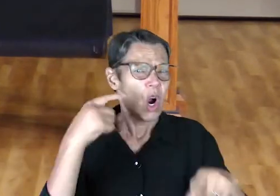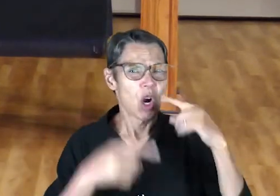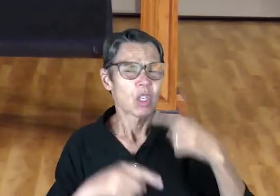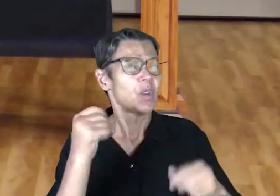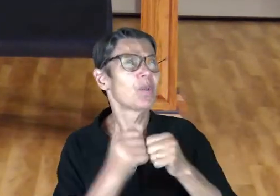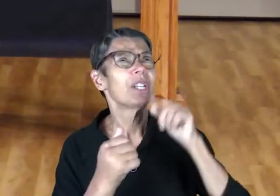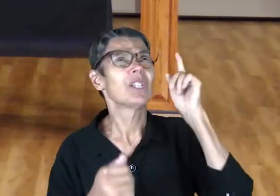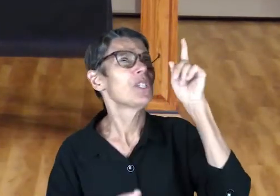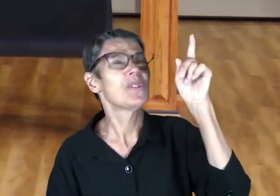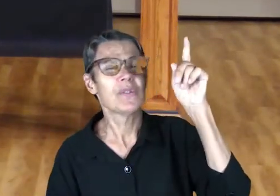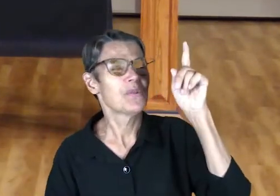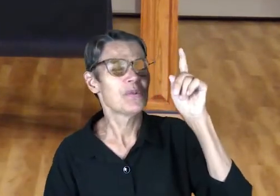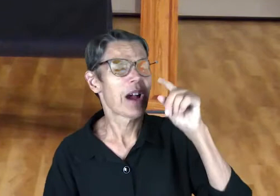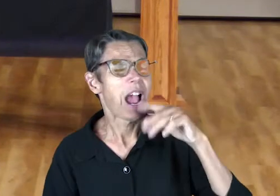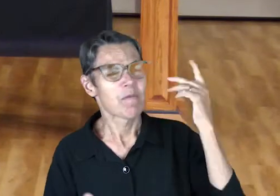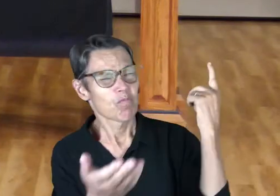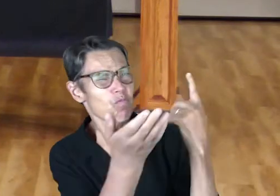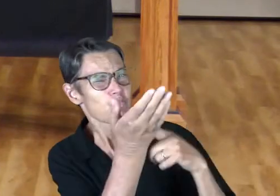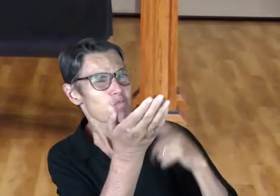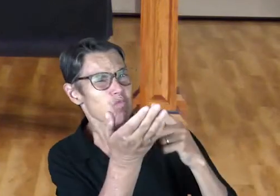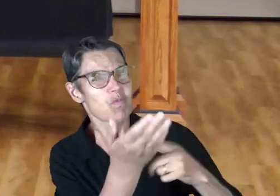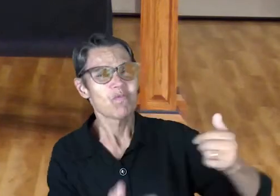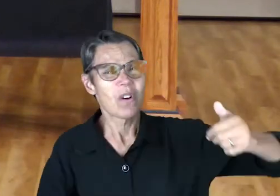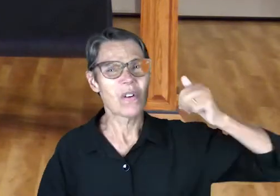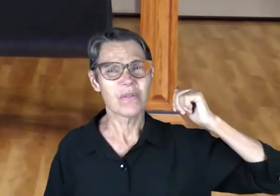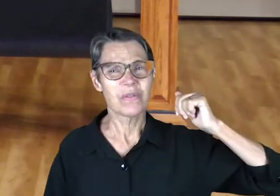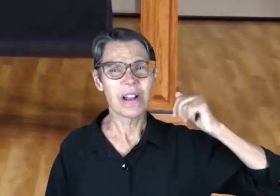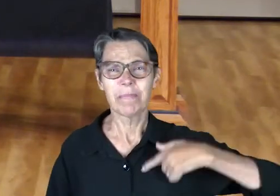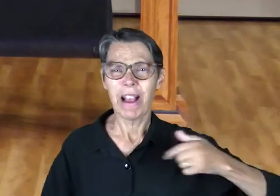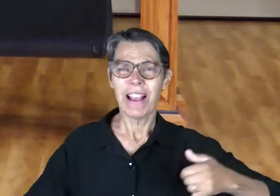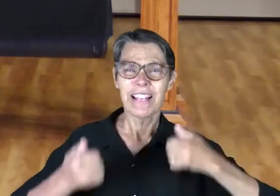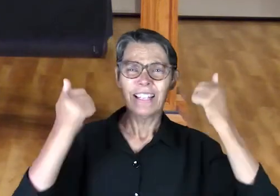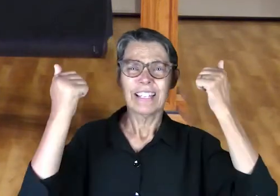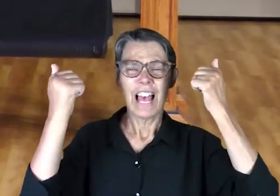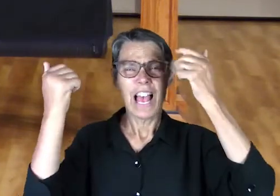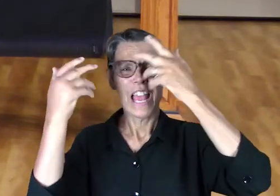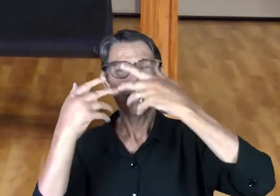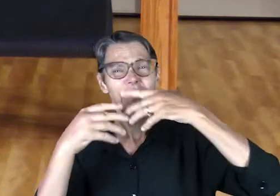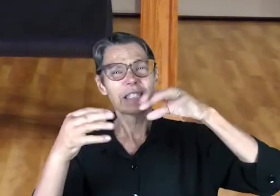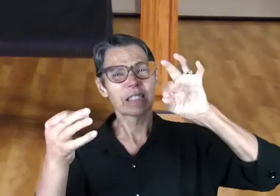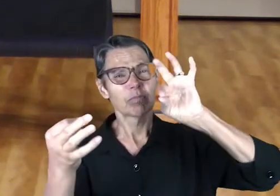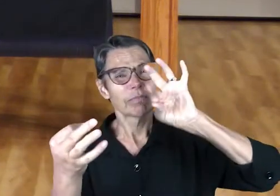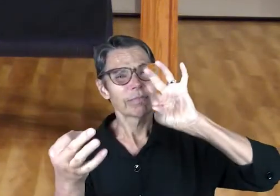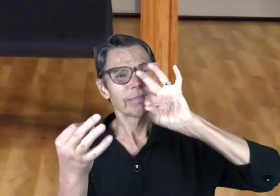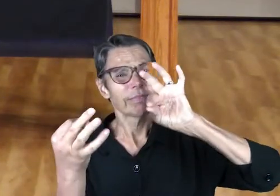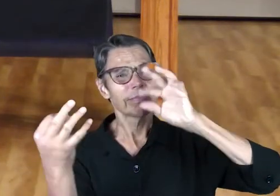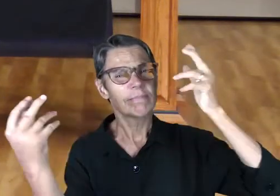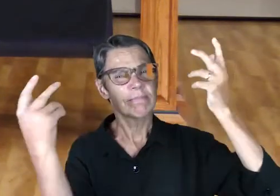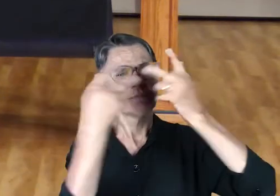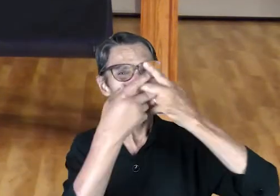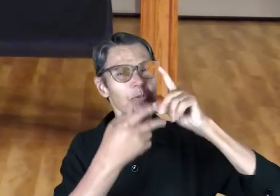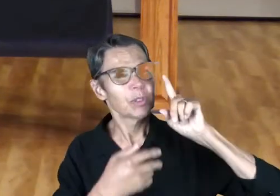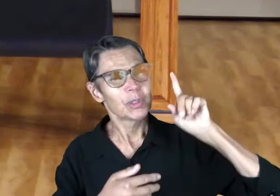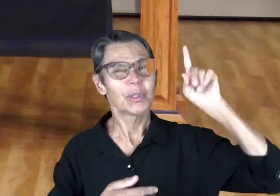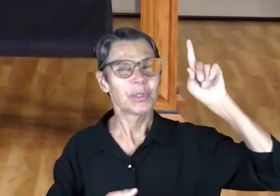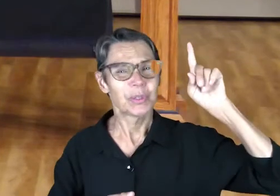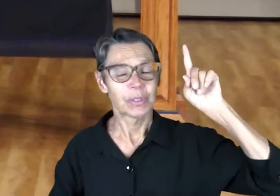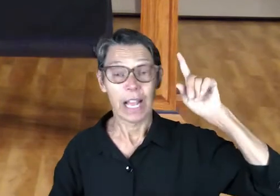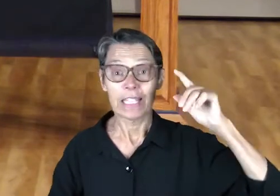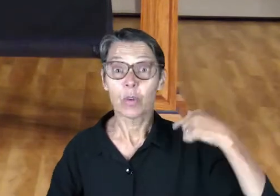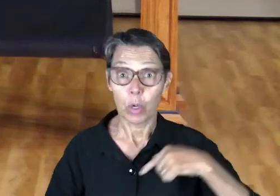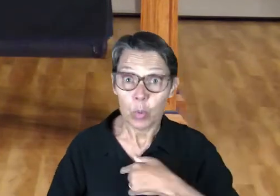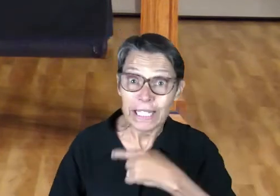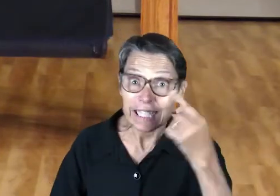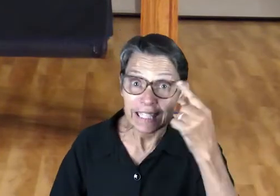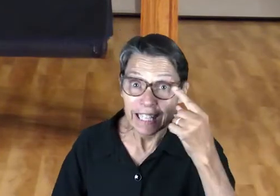because I'll never argue with me that I shouldn't have to do this for you, because I had my life all worked out.